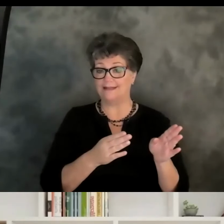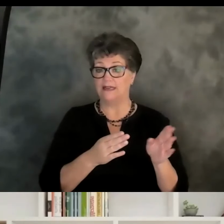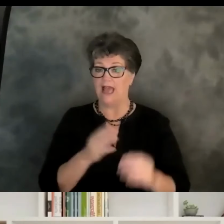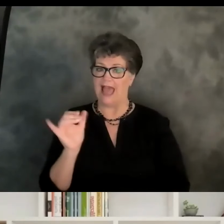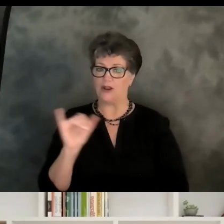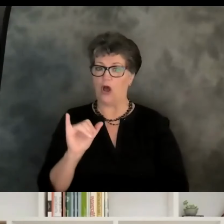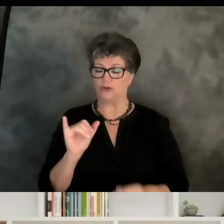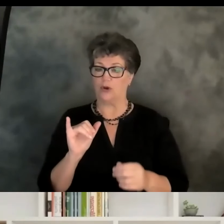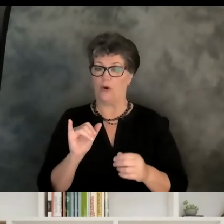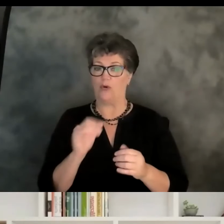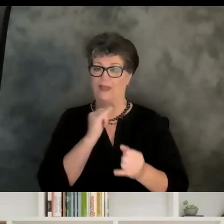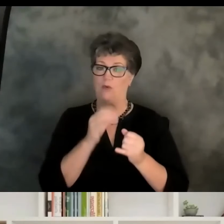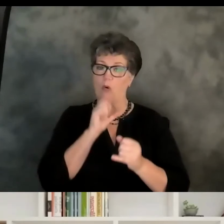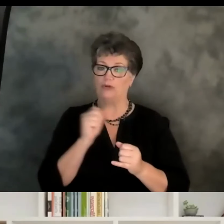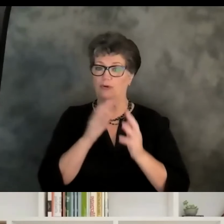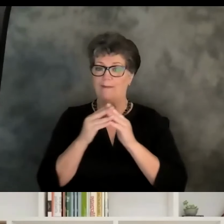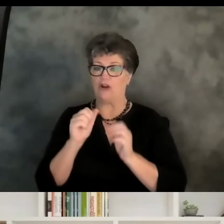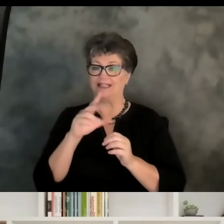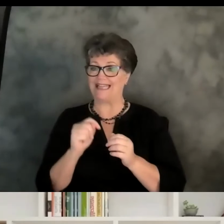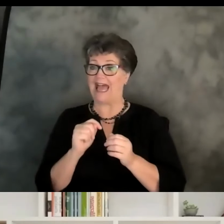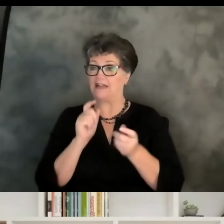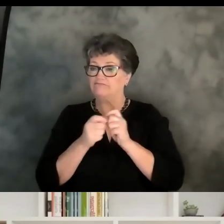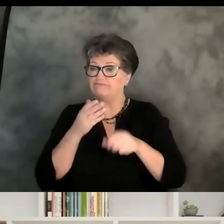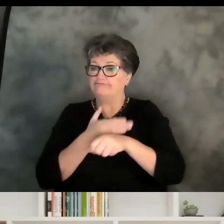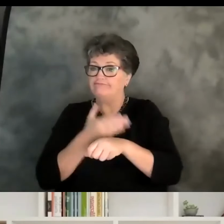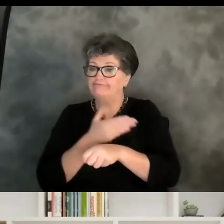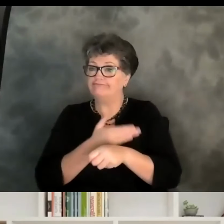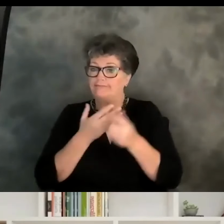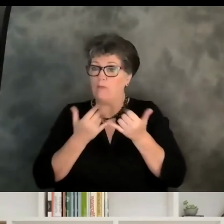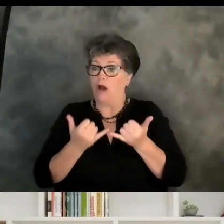also modernizing the Older Americans Act with national partners as well.